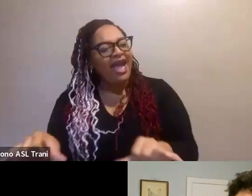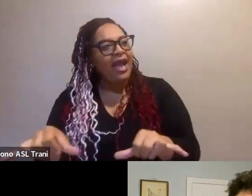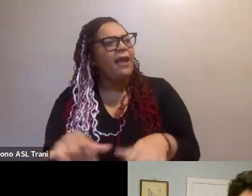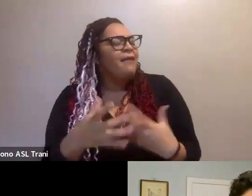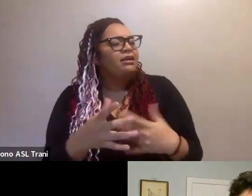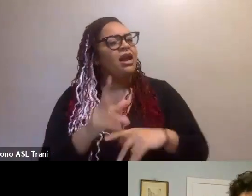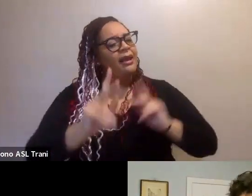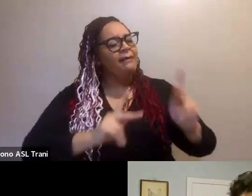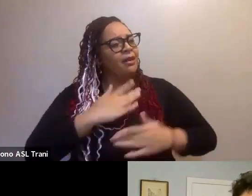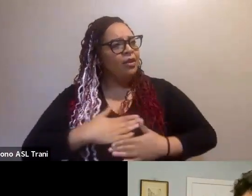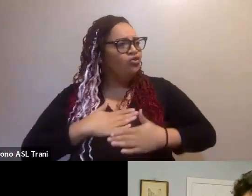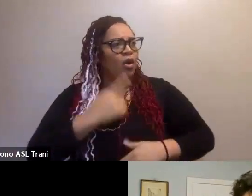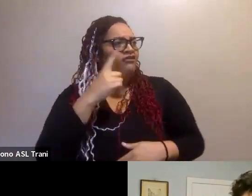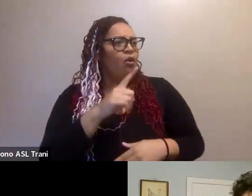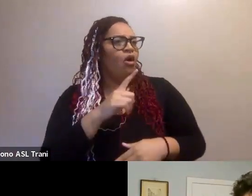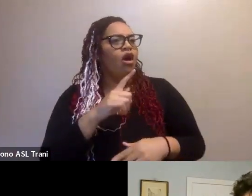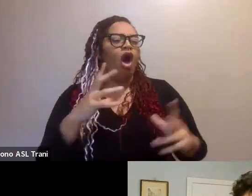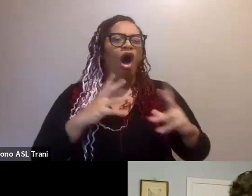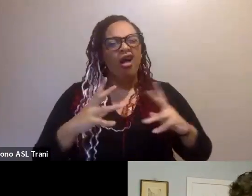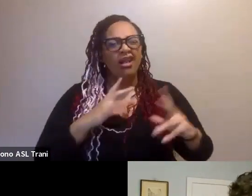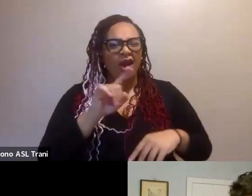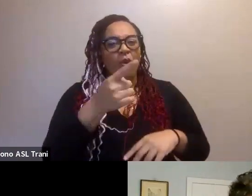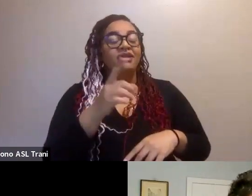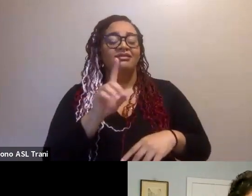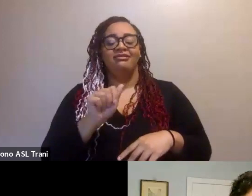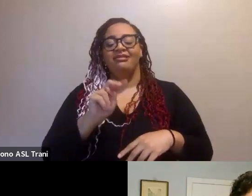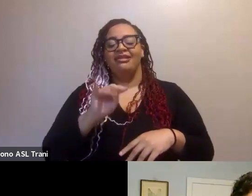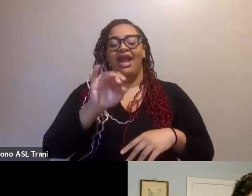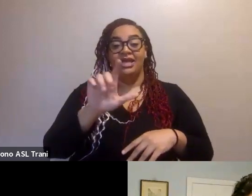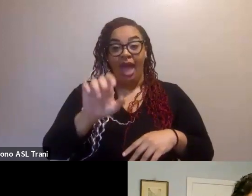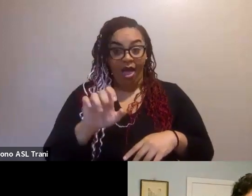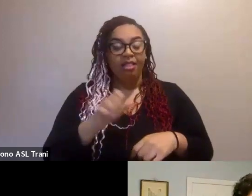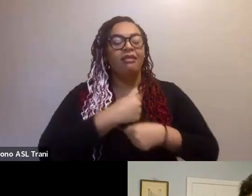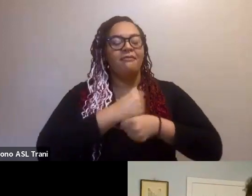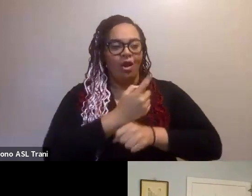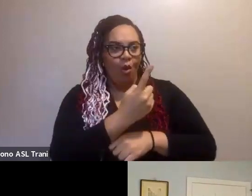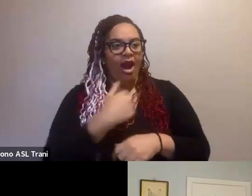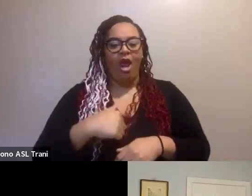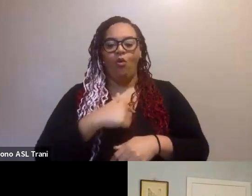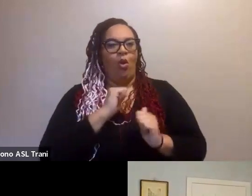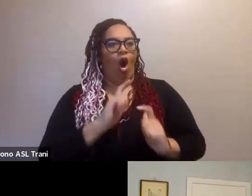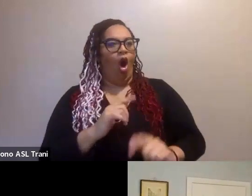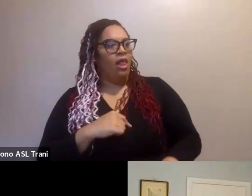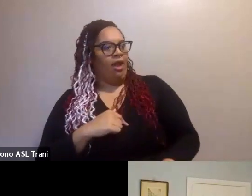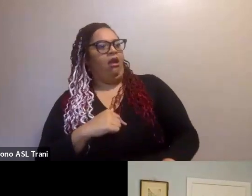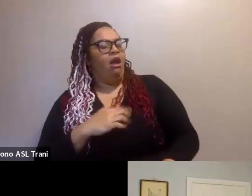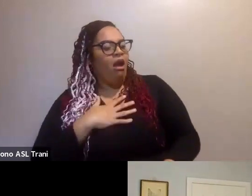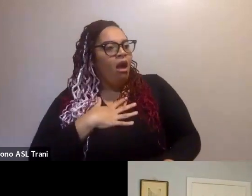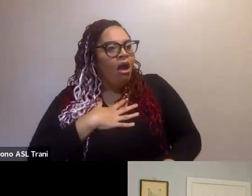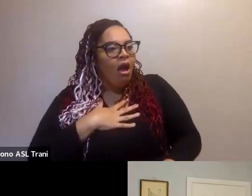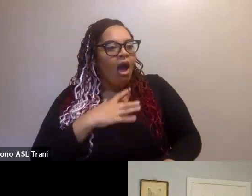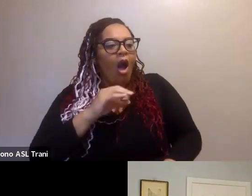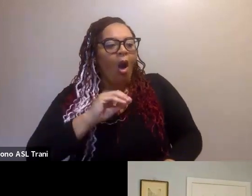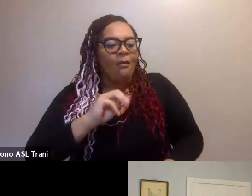didn't join us in our holiday one, Danielle put together this incredible charcuterie board. And we were all definitely kind of gagging over this board and how much